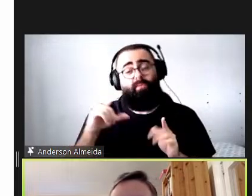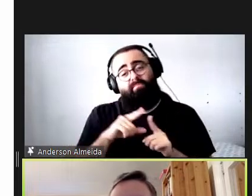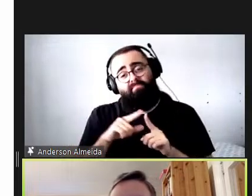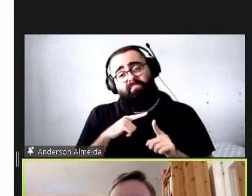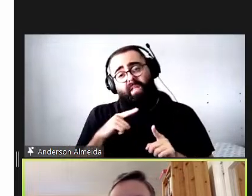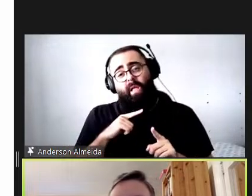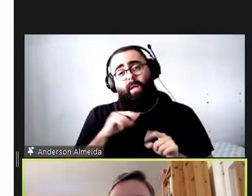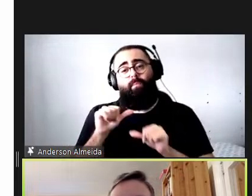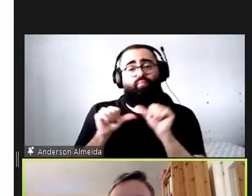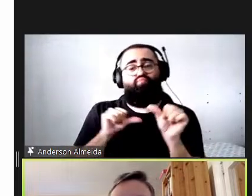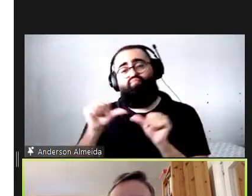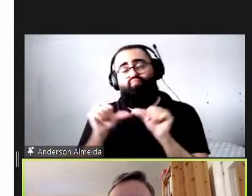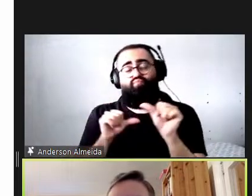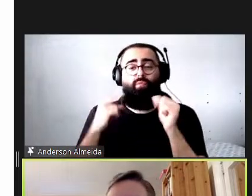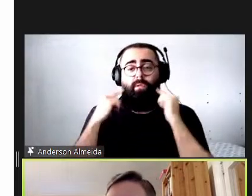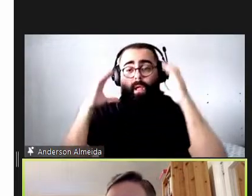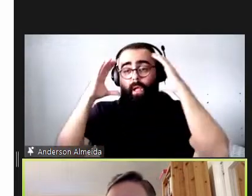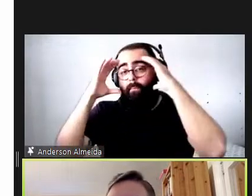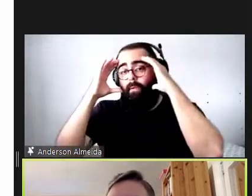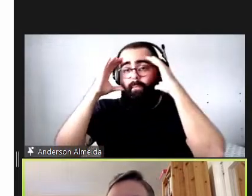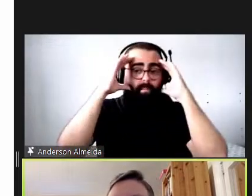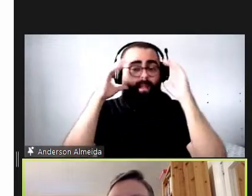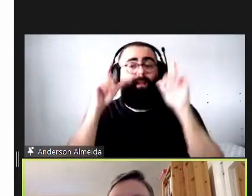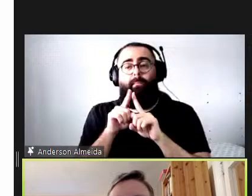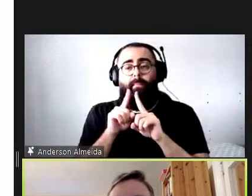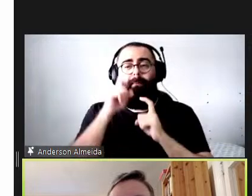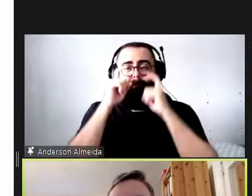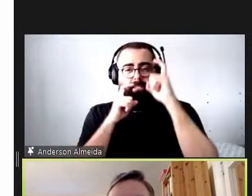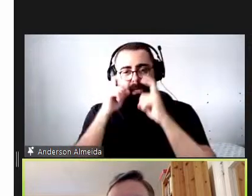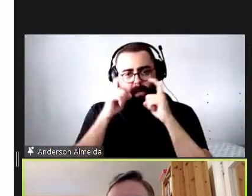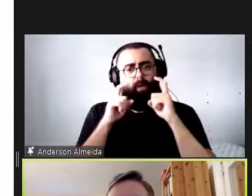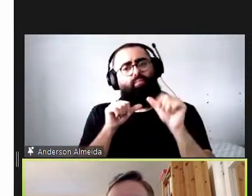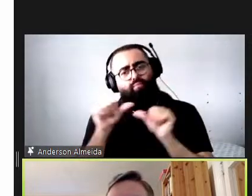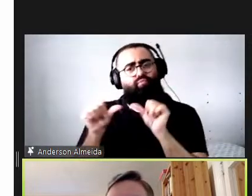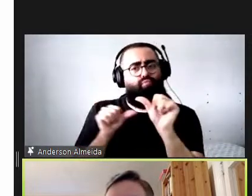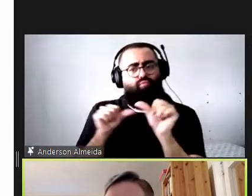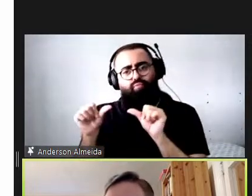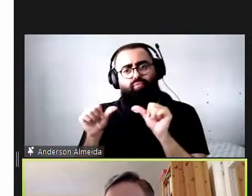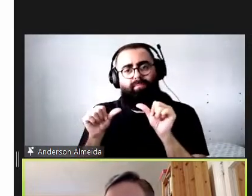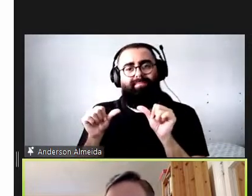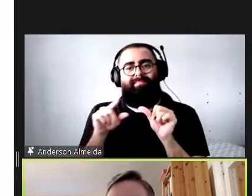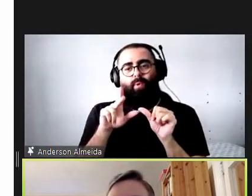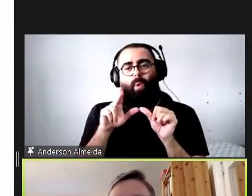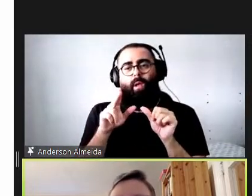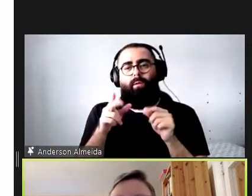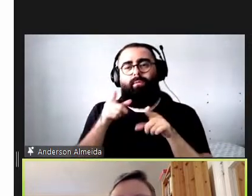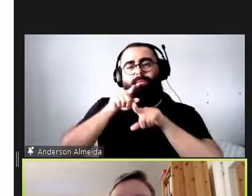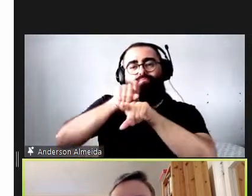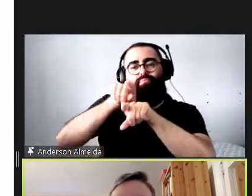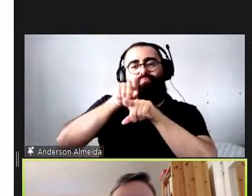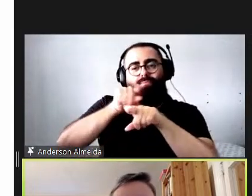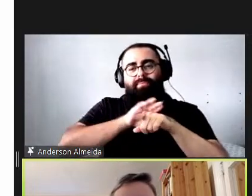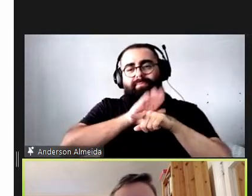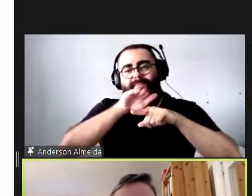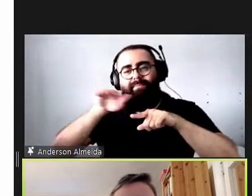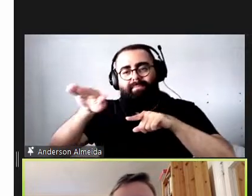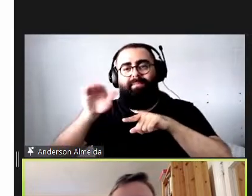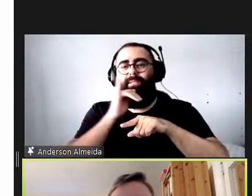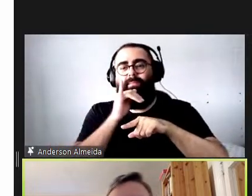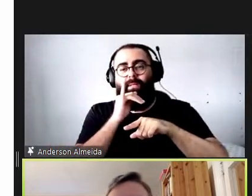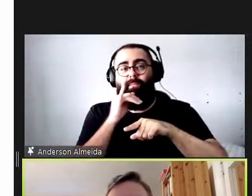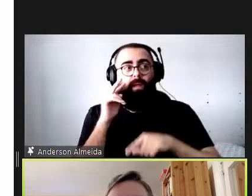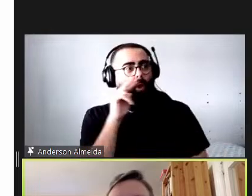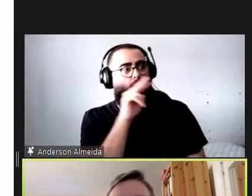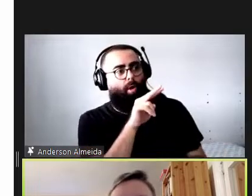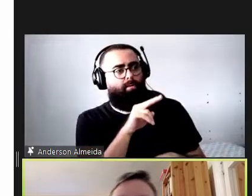or changes in facial expression, or which way somebody is looking, shifts in the